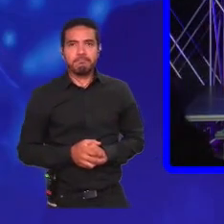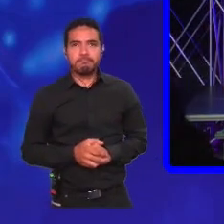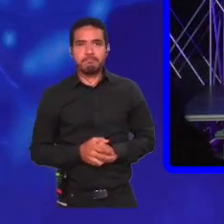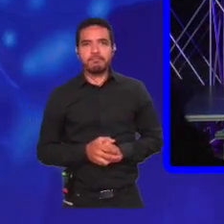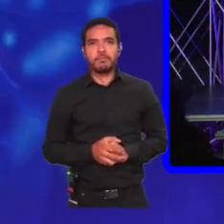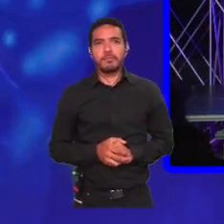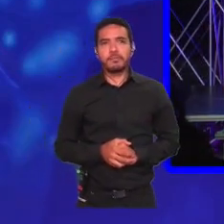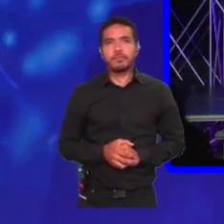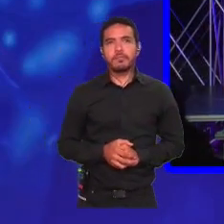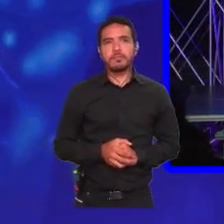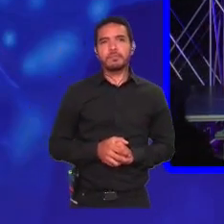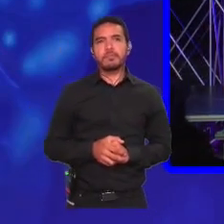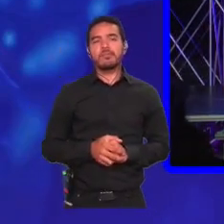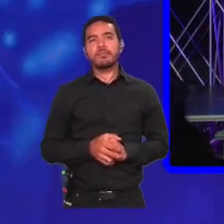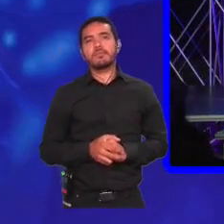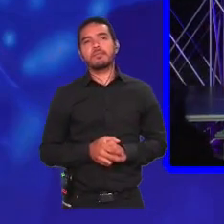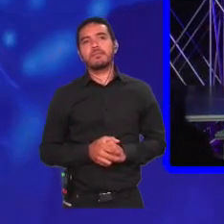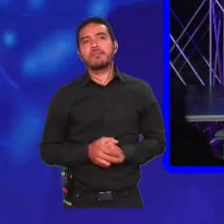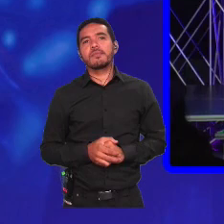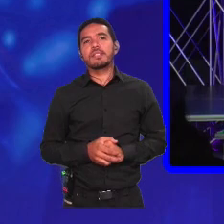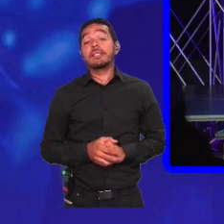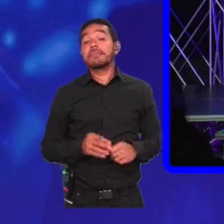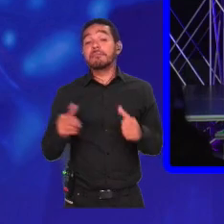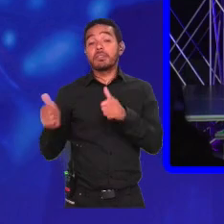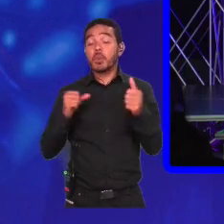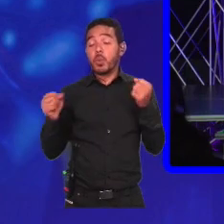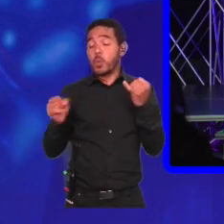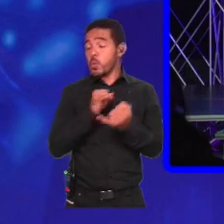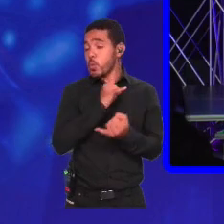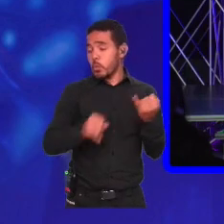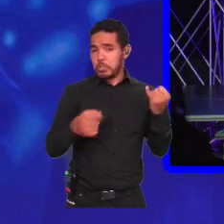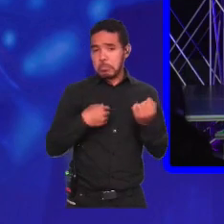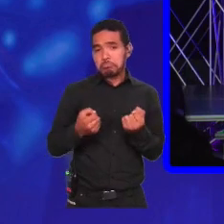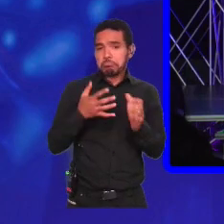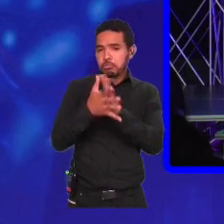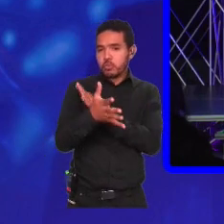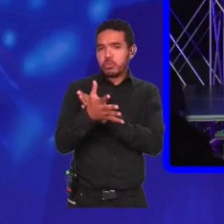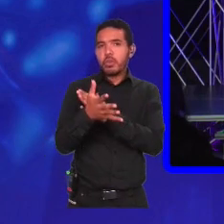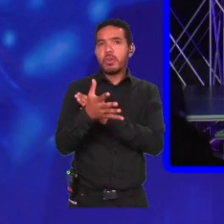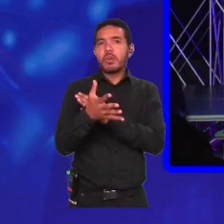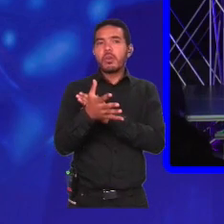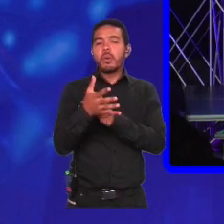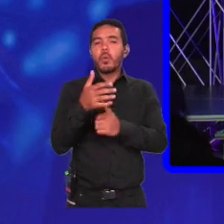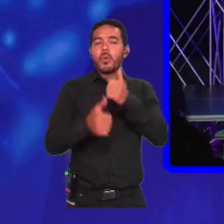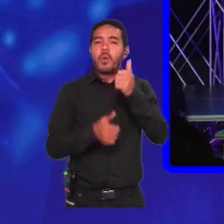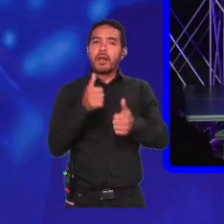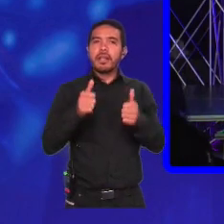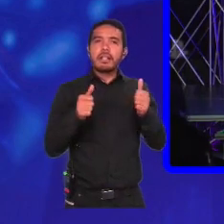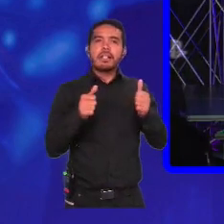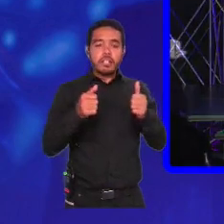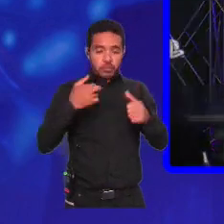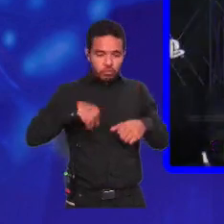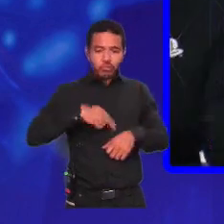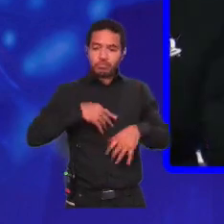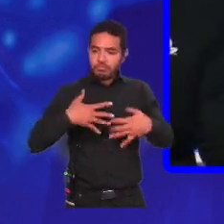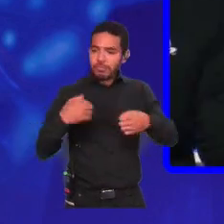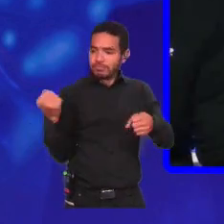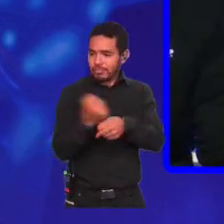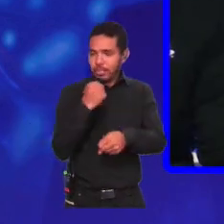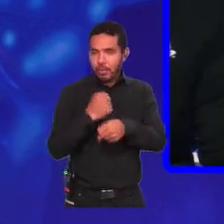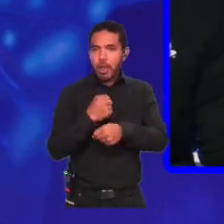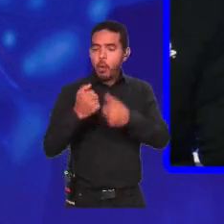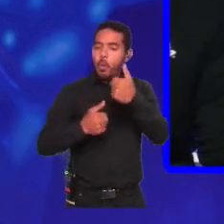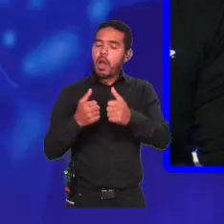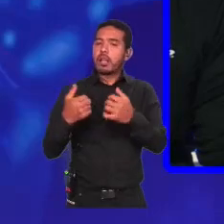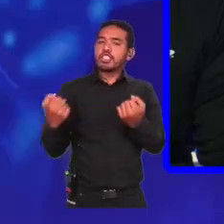Yeah, and just to add one last thing to that, you know, that also translates to the people we want to work with externally, our partners, because we want to